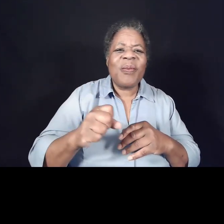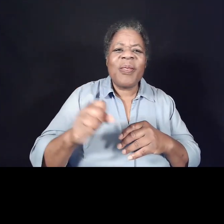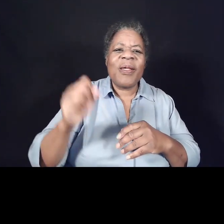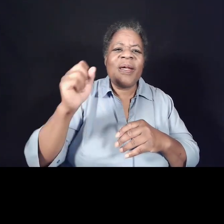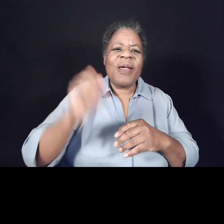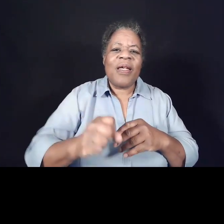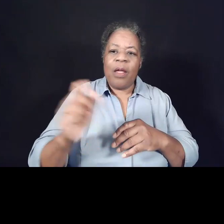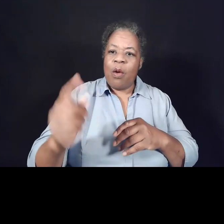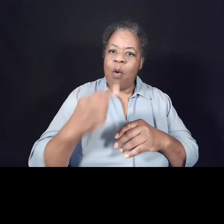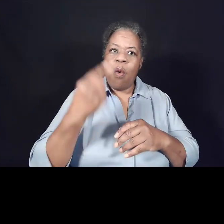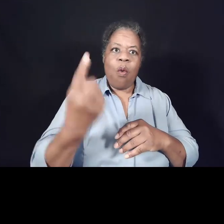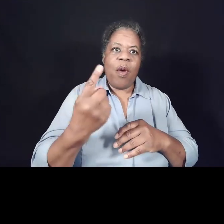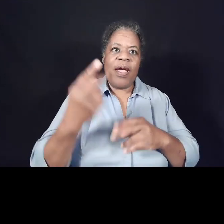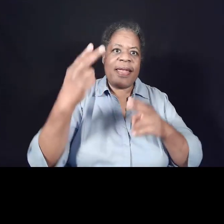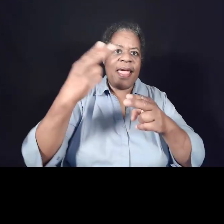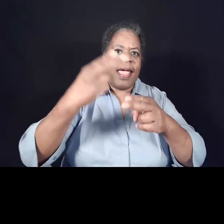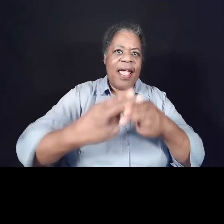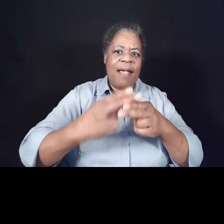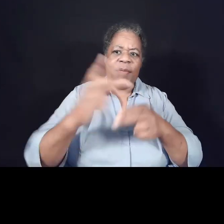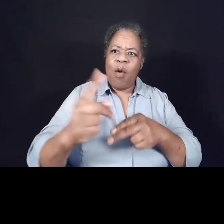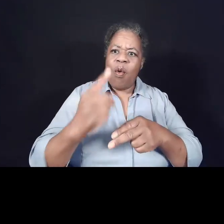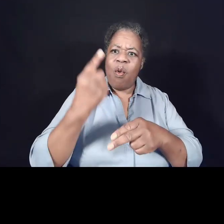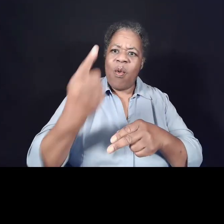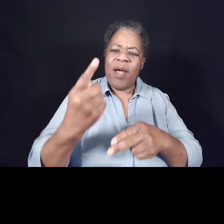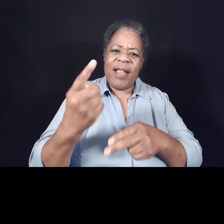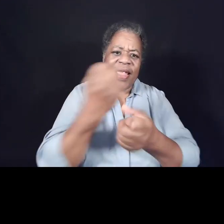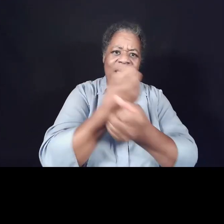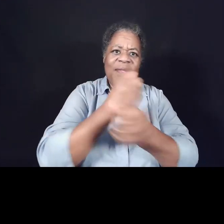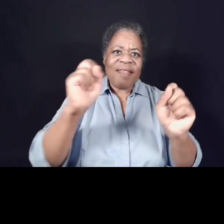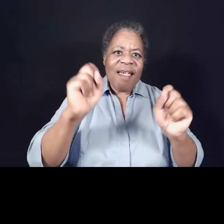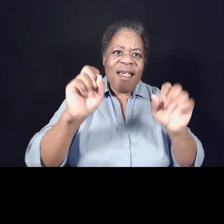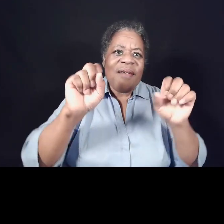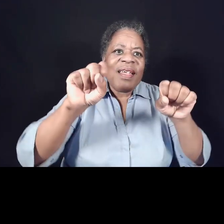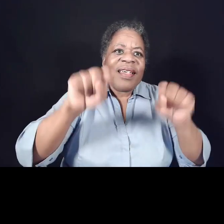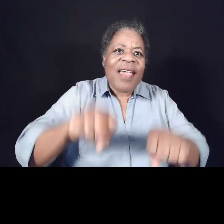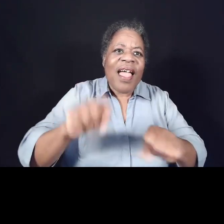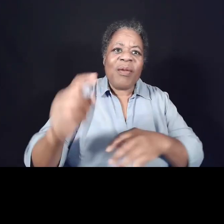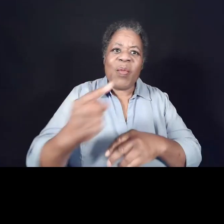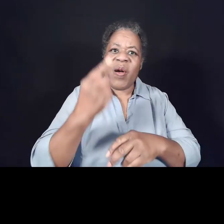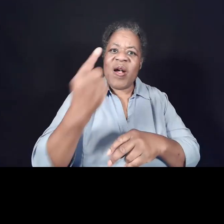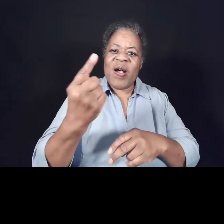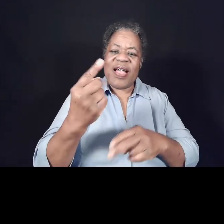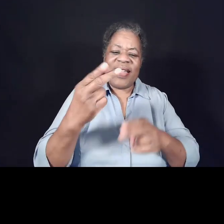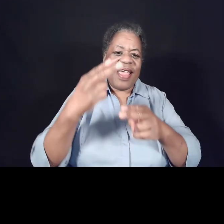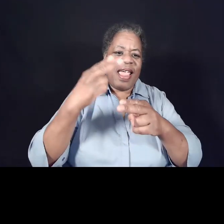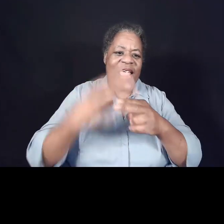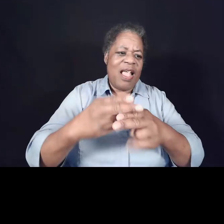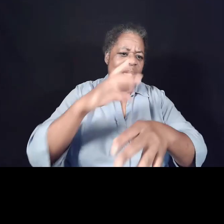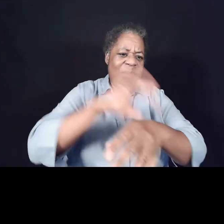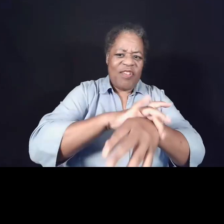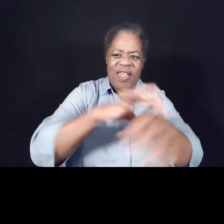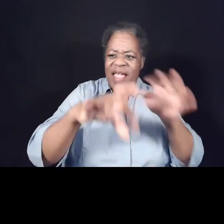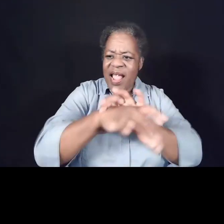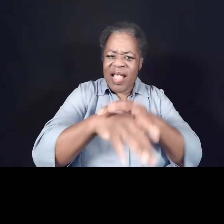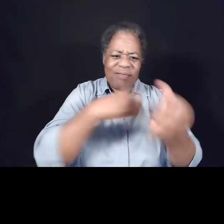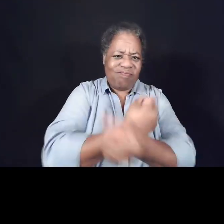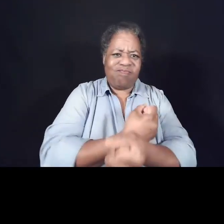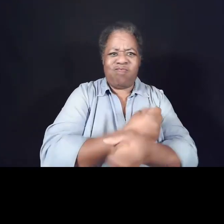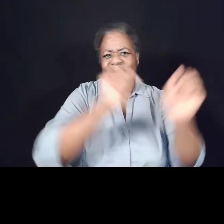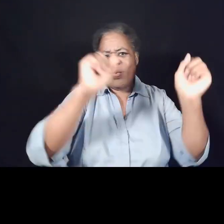oh. One name can save. One name breaks every chain. One